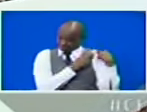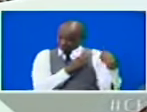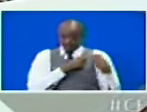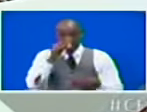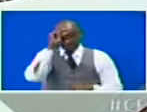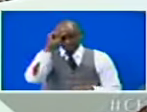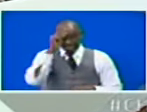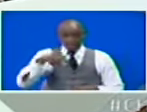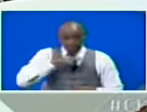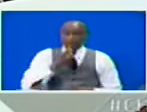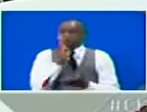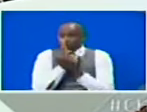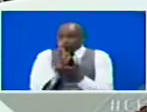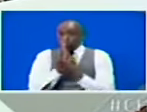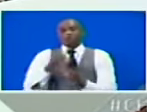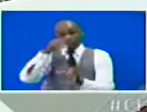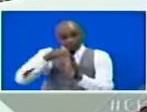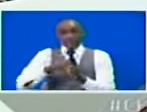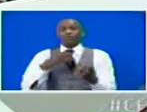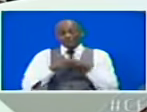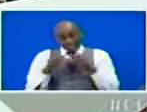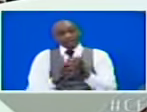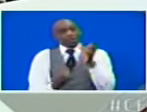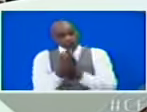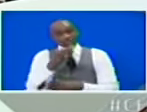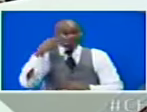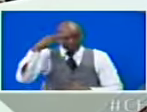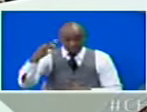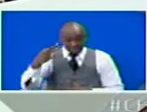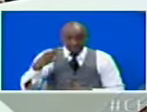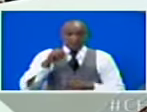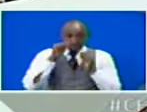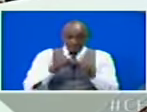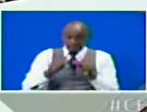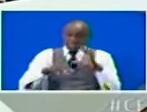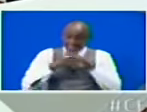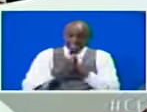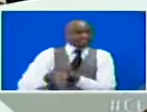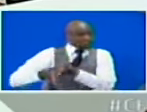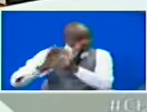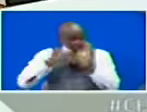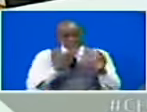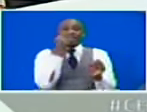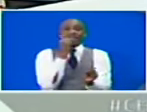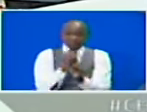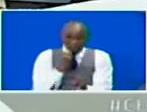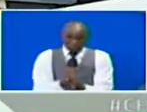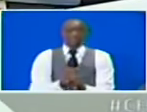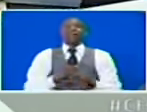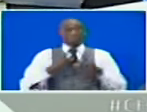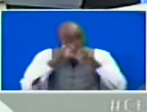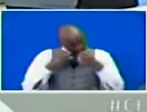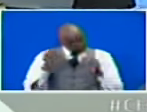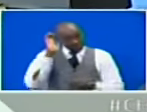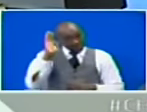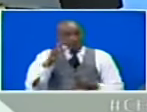government, we are borrowing for investment in order to create growth in future and therefore create opportunities and jobs. So that was the president's